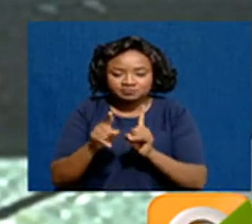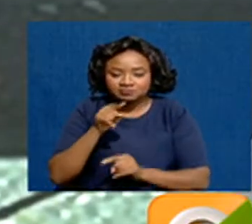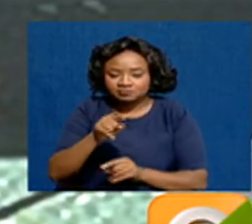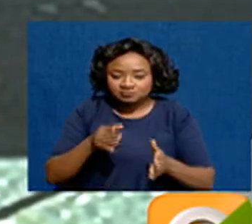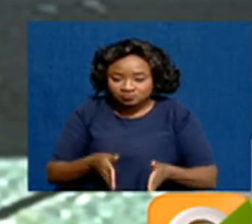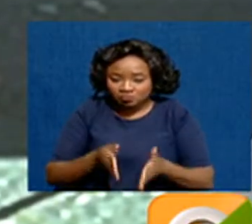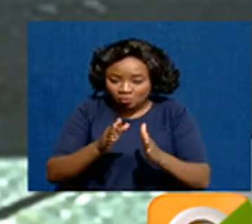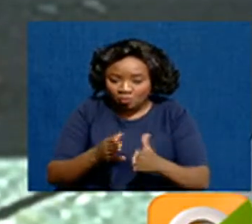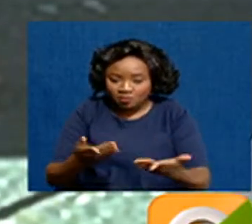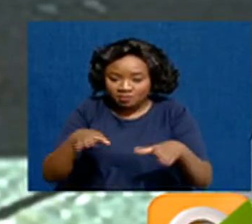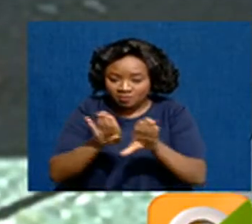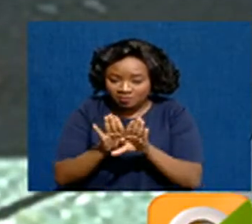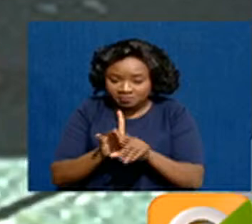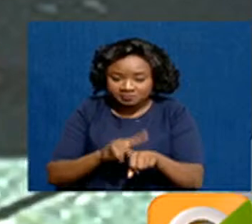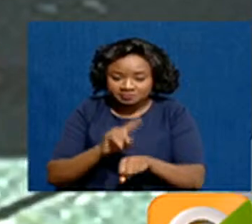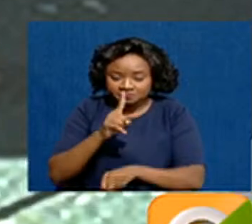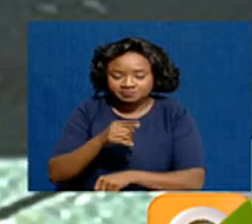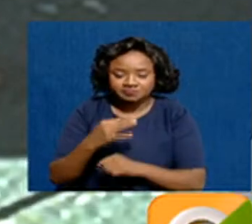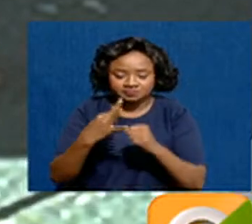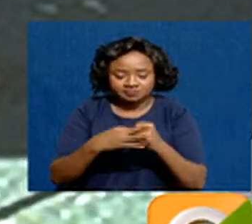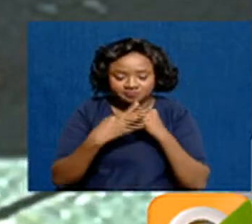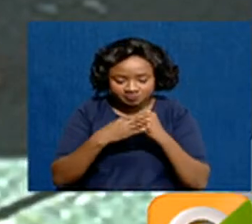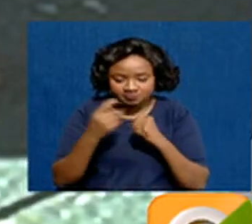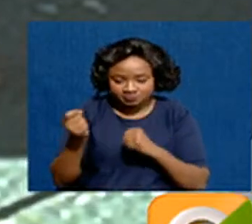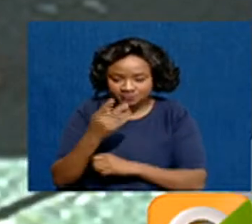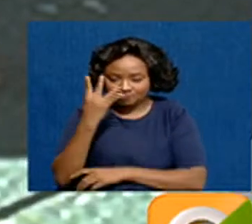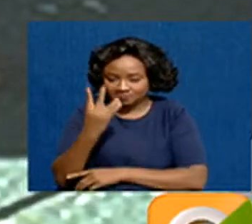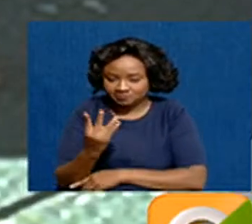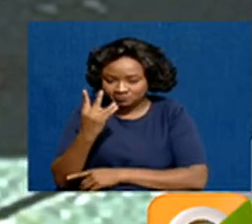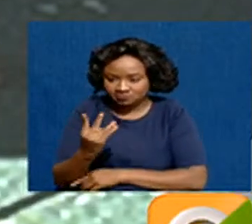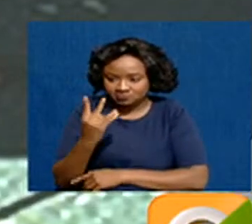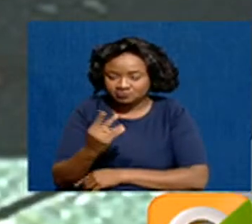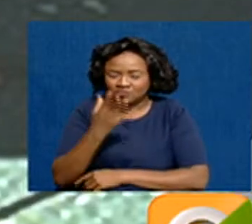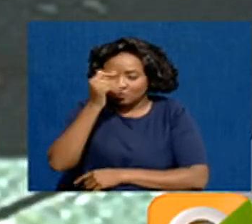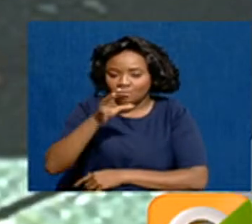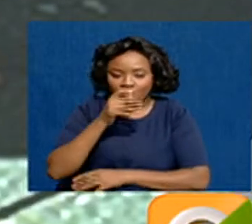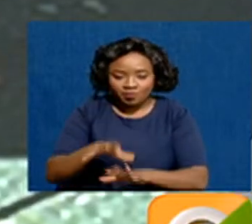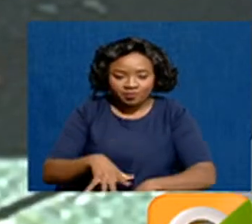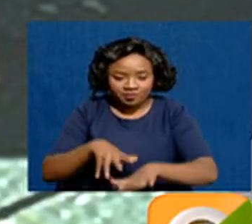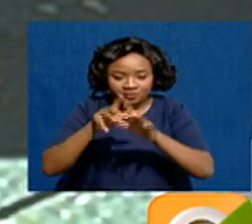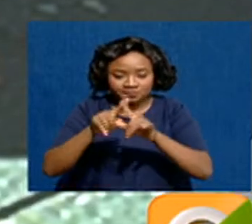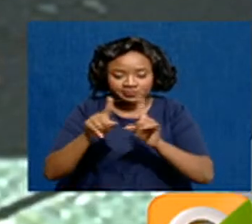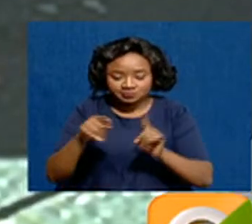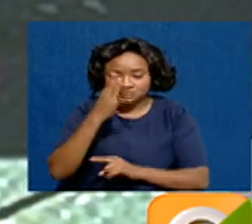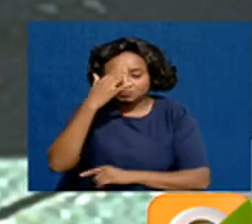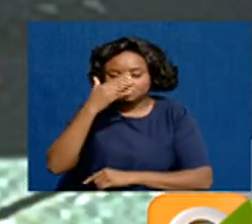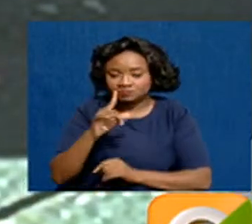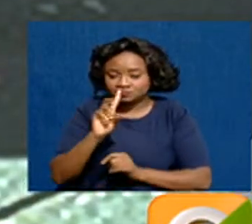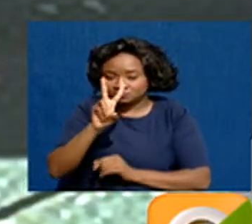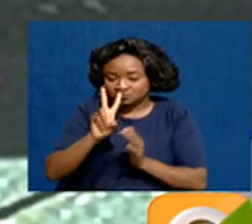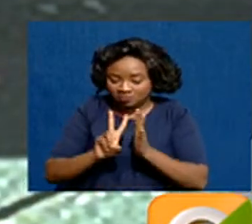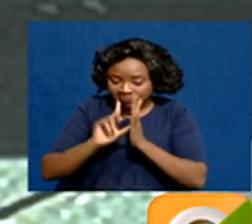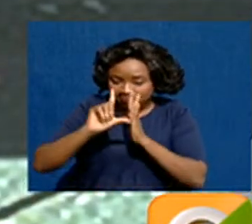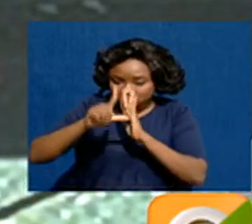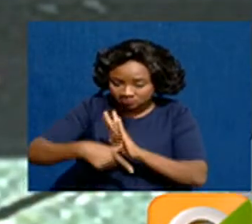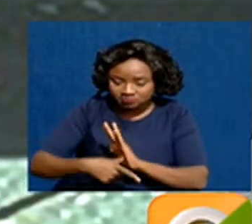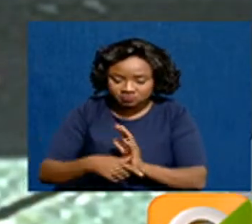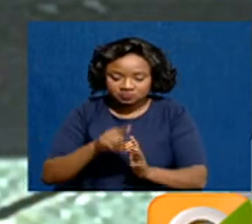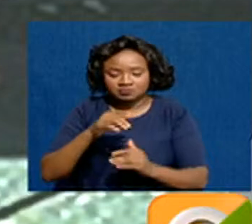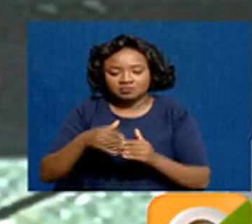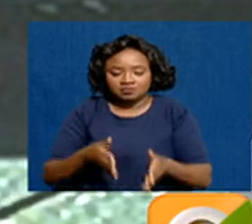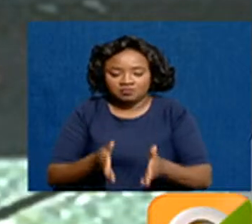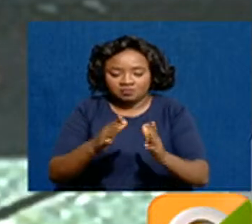again on the 8th of April this year, following, again, floods. The road was reopened 2 days later after it had